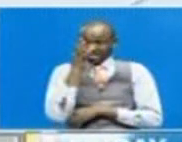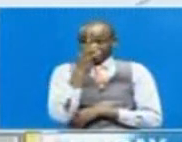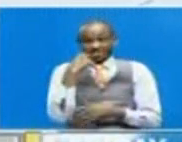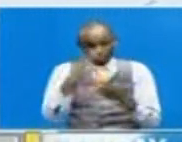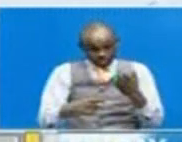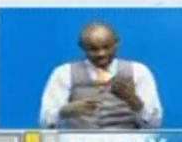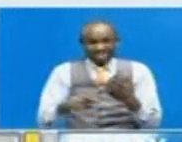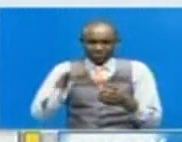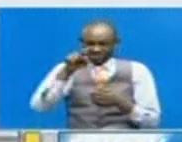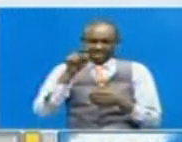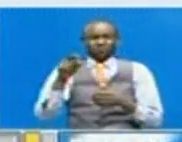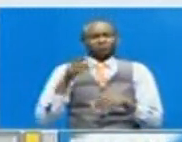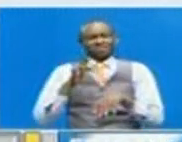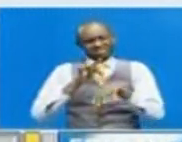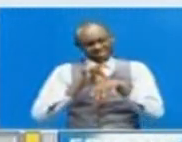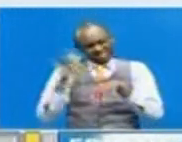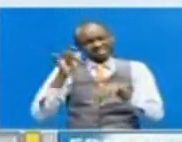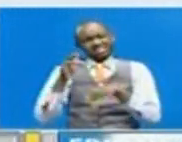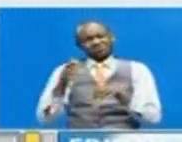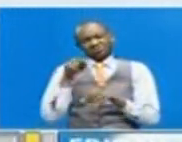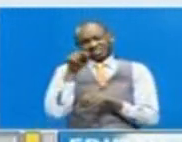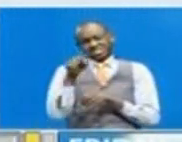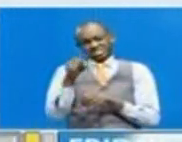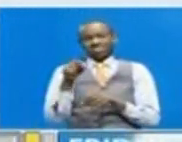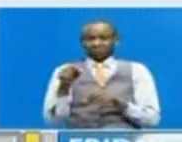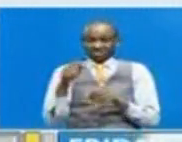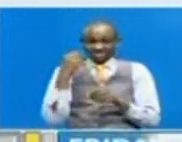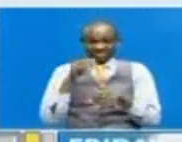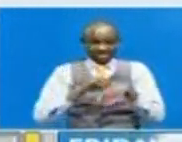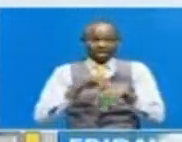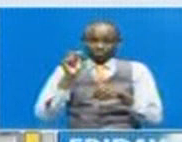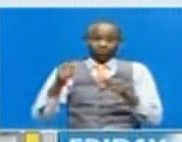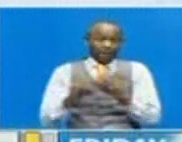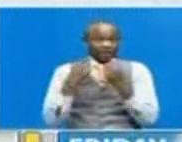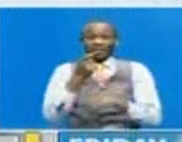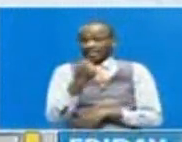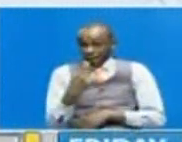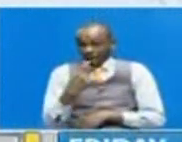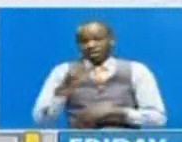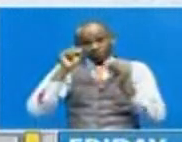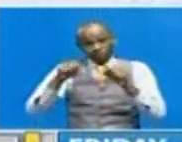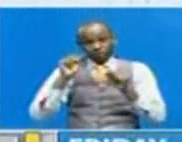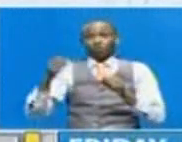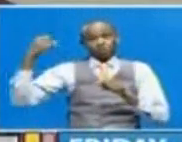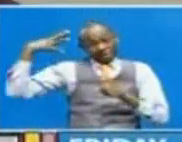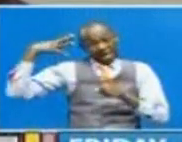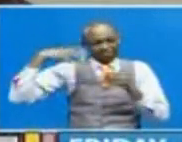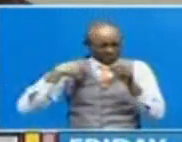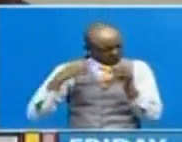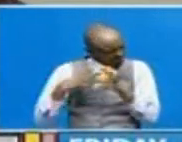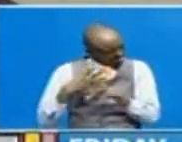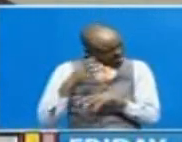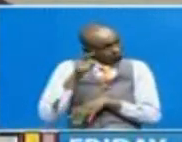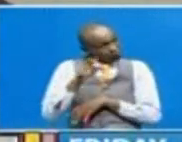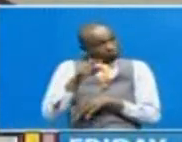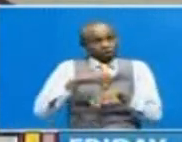says photosensitive dermatitis is a condition that can be triggered by drugs but has other causes such as exposure to the sun for those predisposed